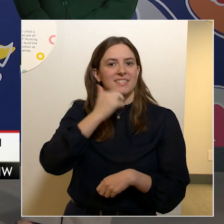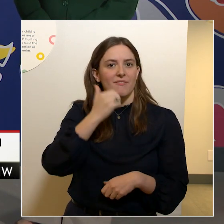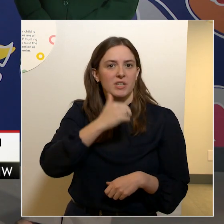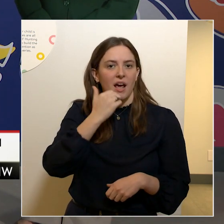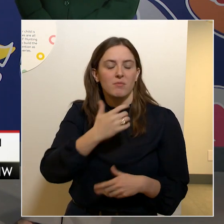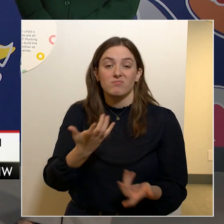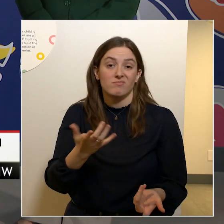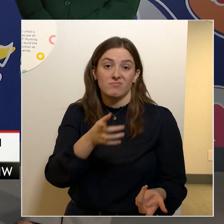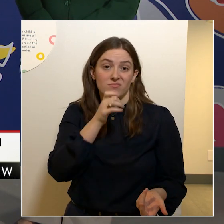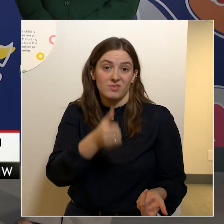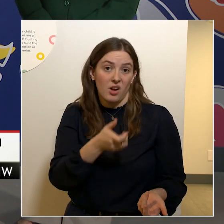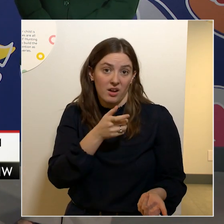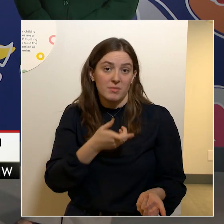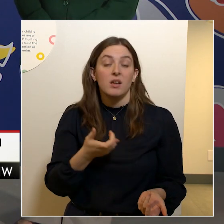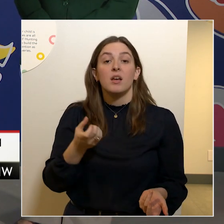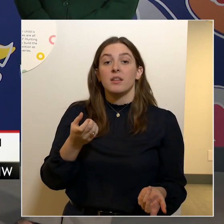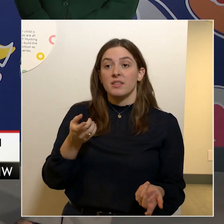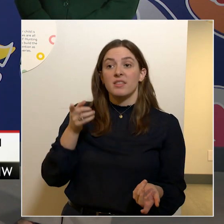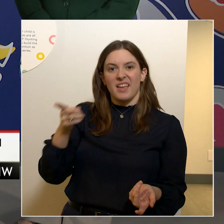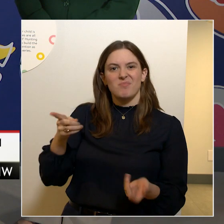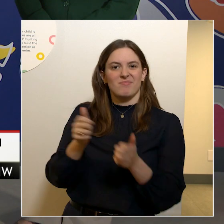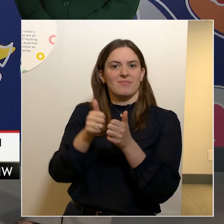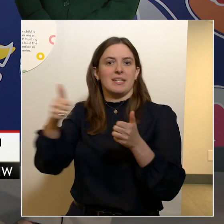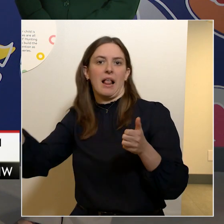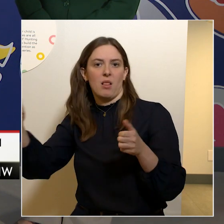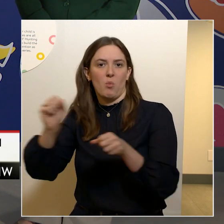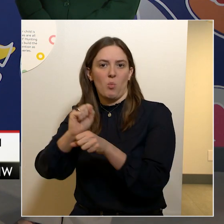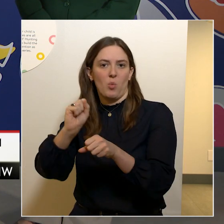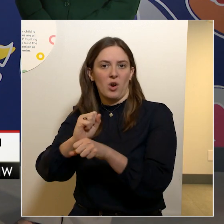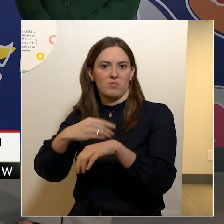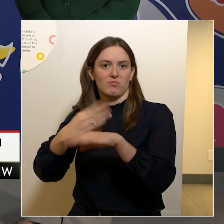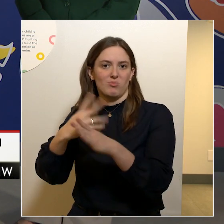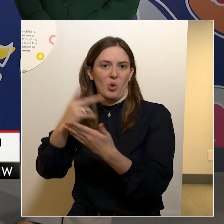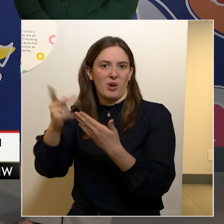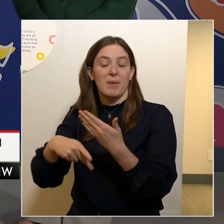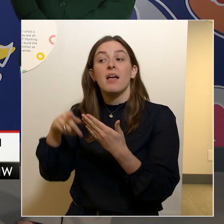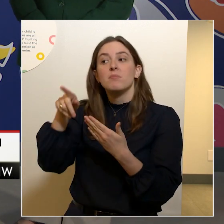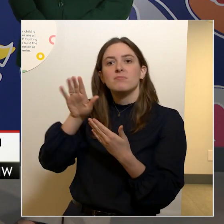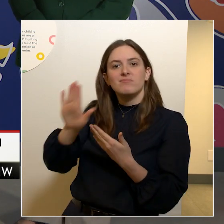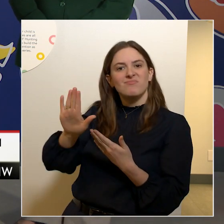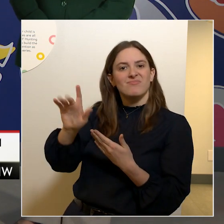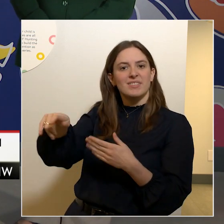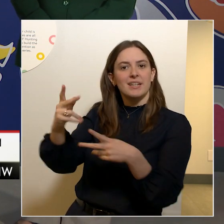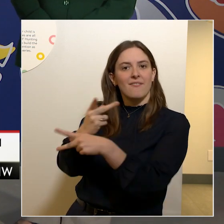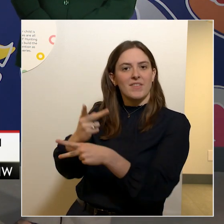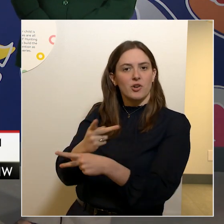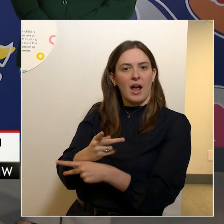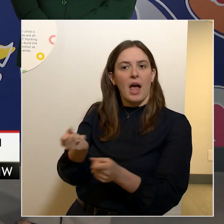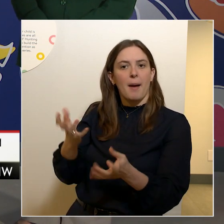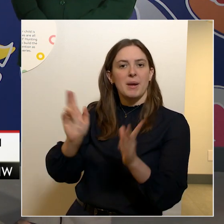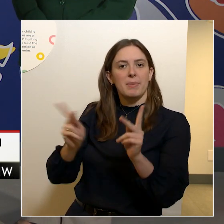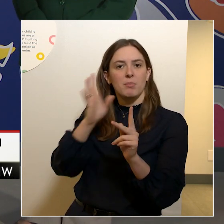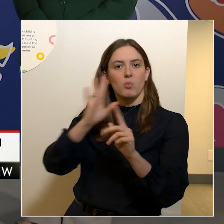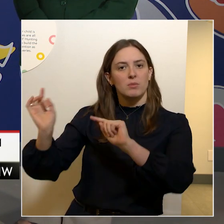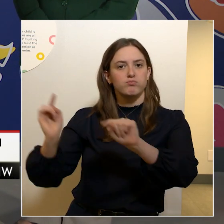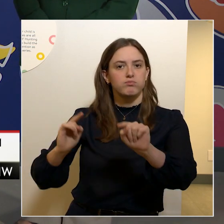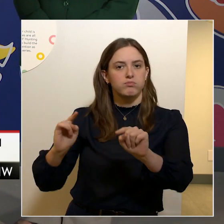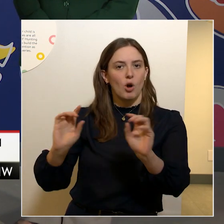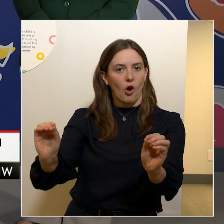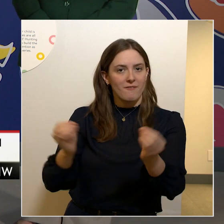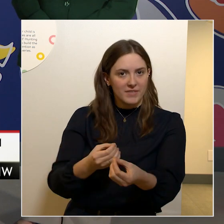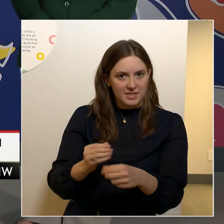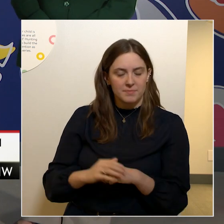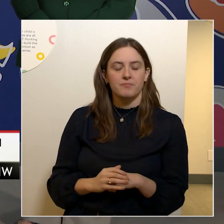some things with their telework program and how many people are actually going to be coming to the office.